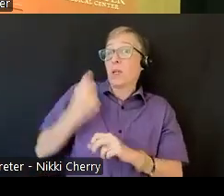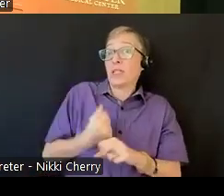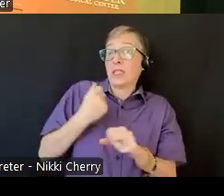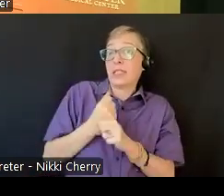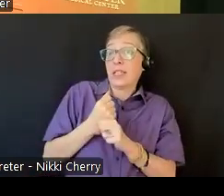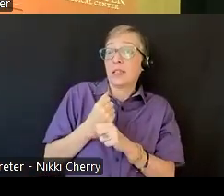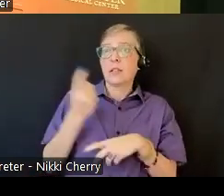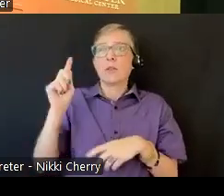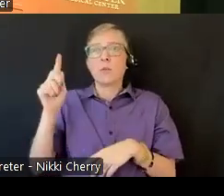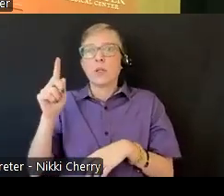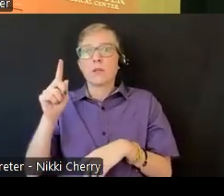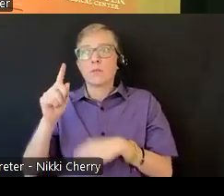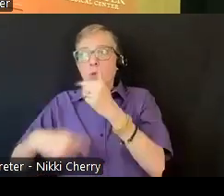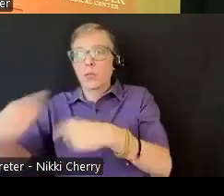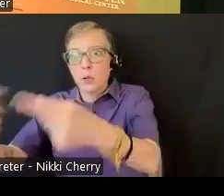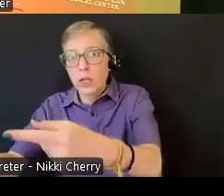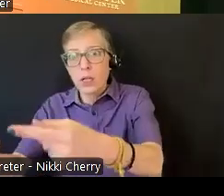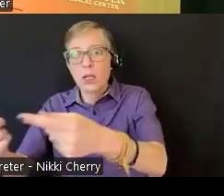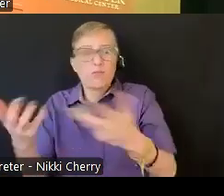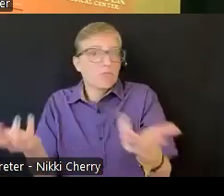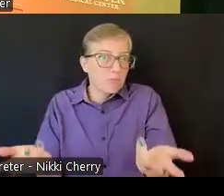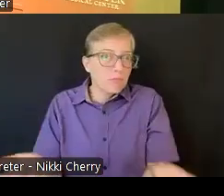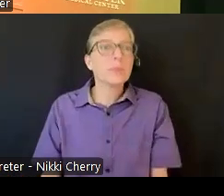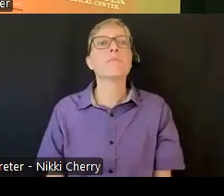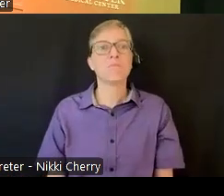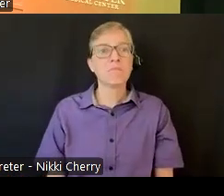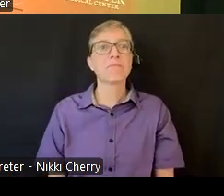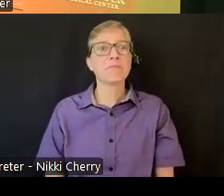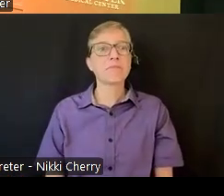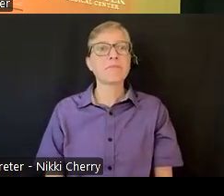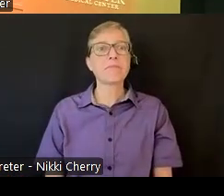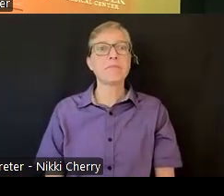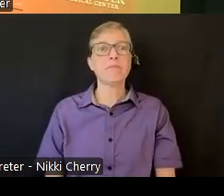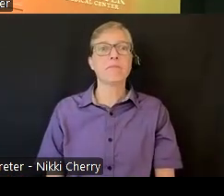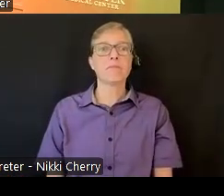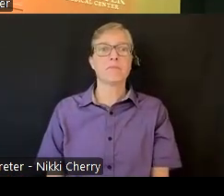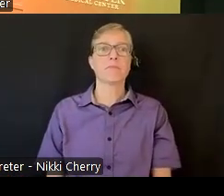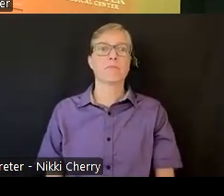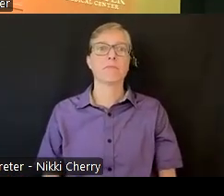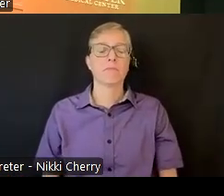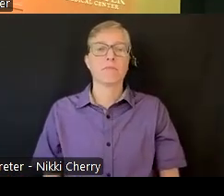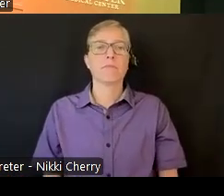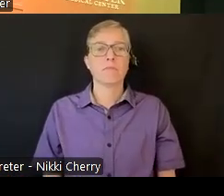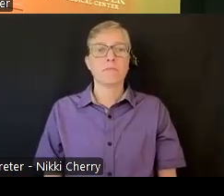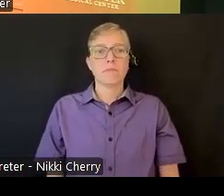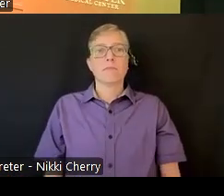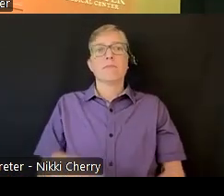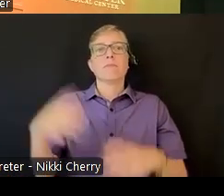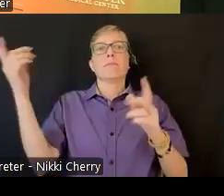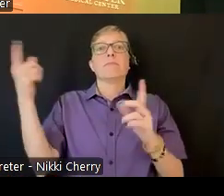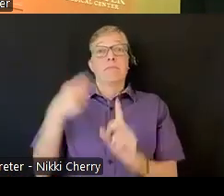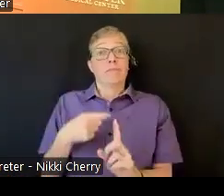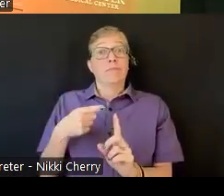we headed? And that's something that brings back to why we need to be asking